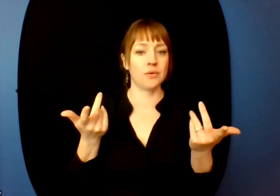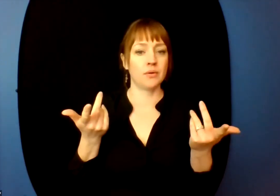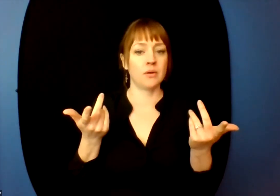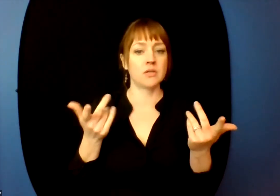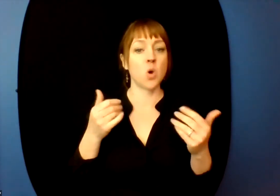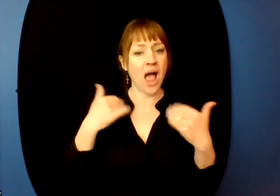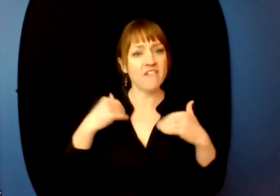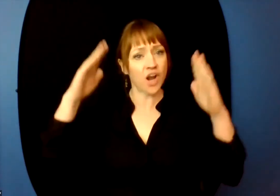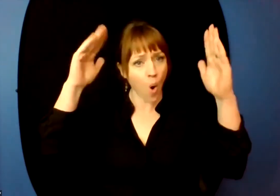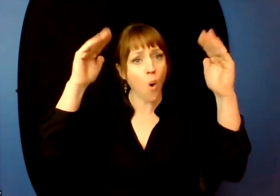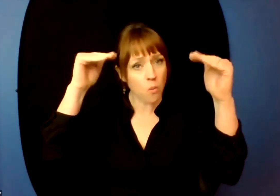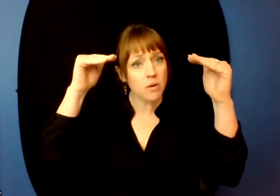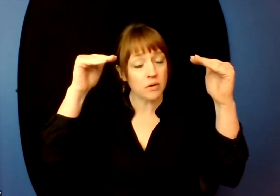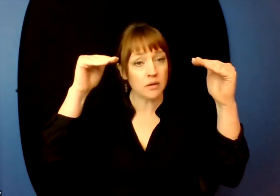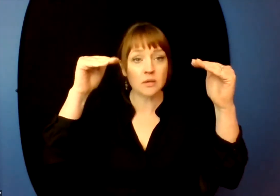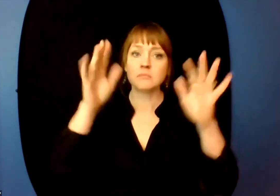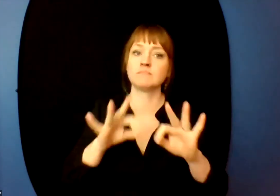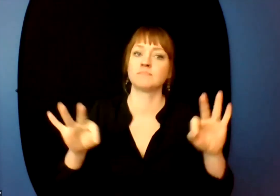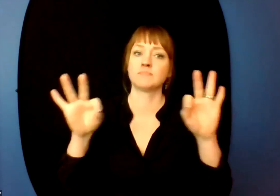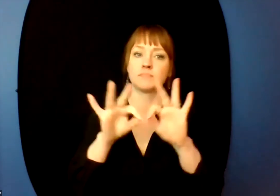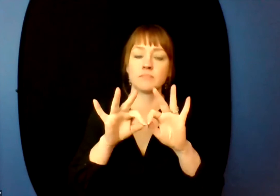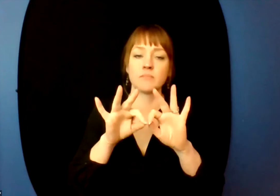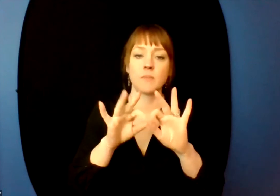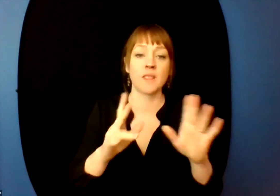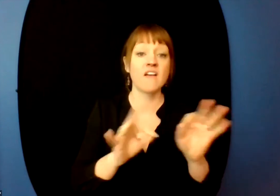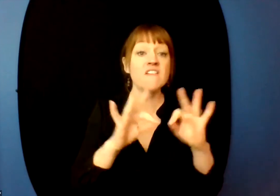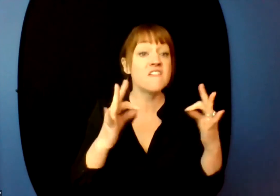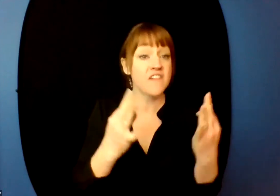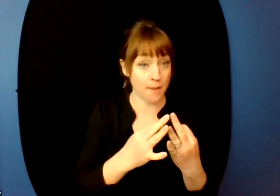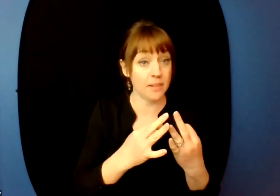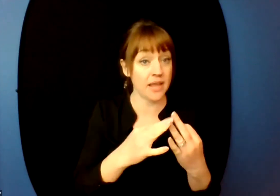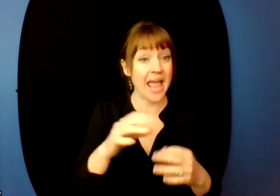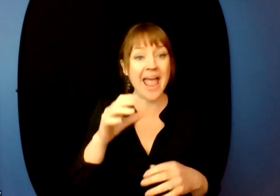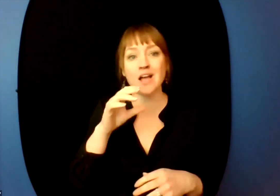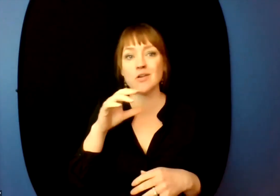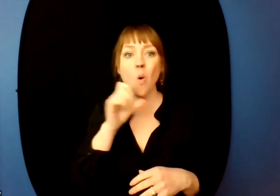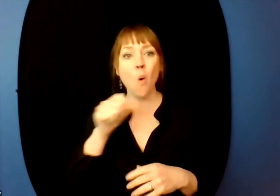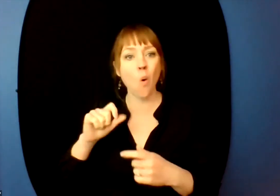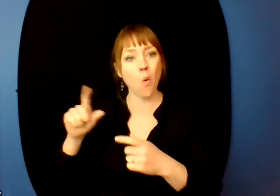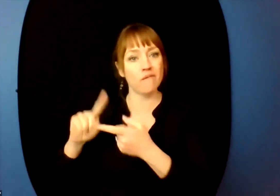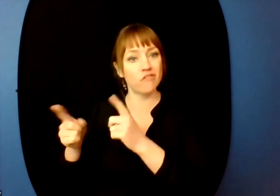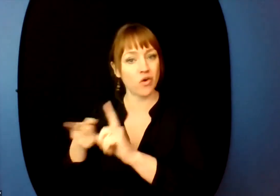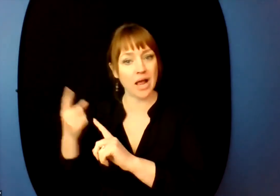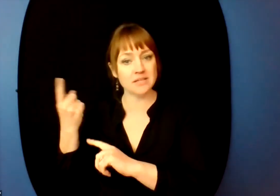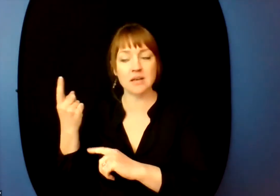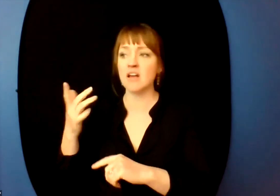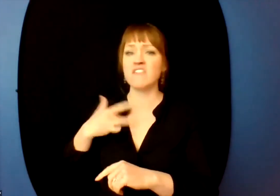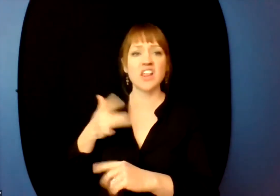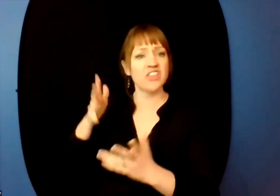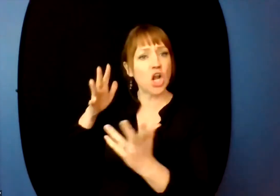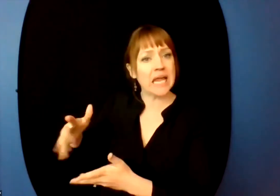hope. So family and old ties is a really big one. Like feeling like they're leaving someone